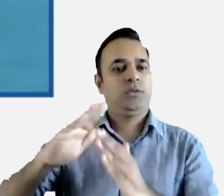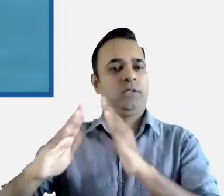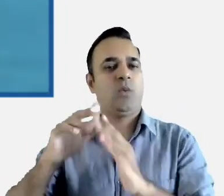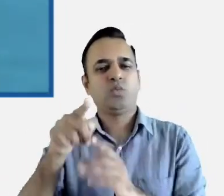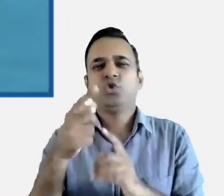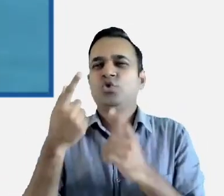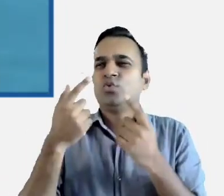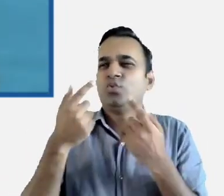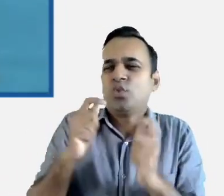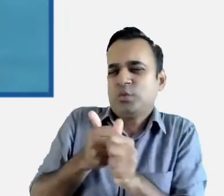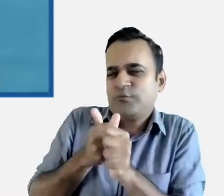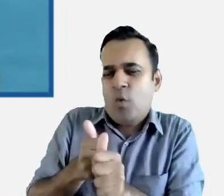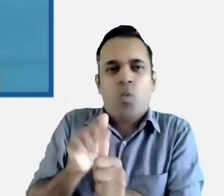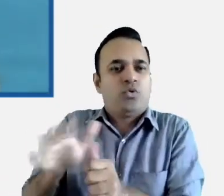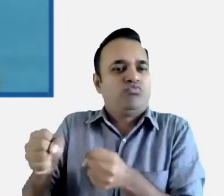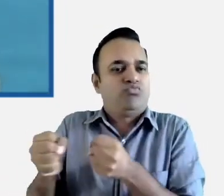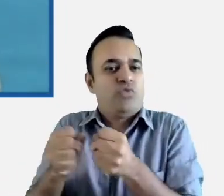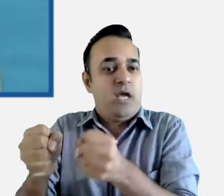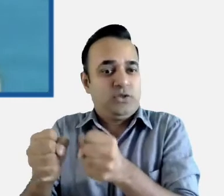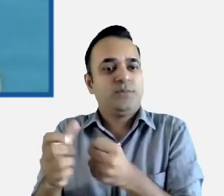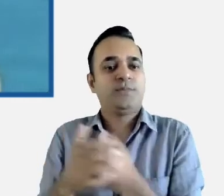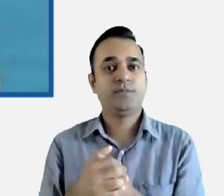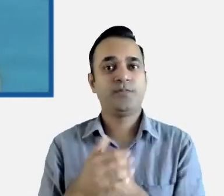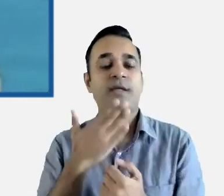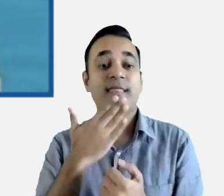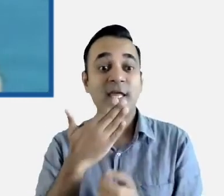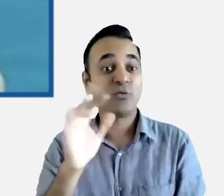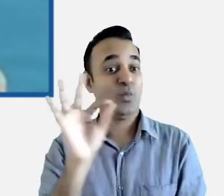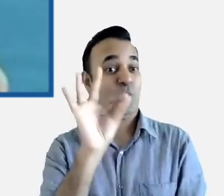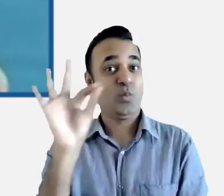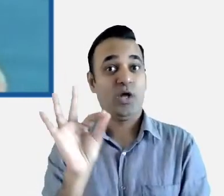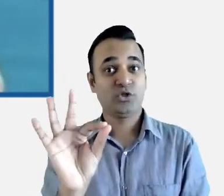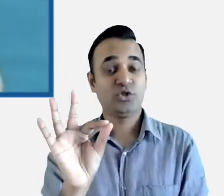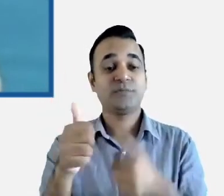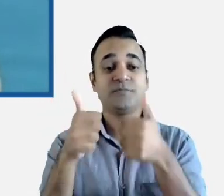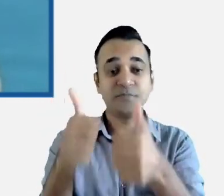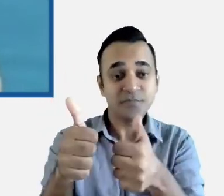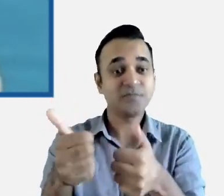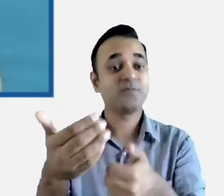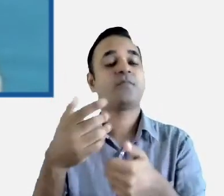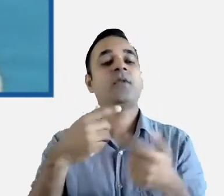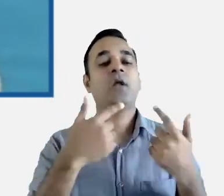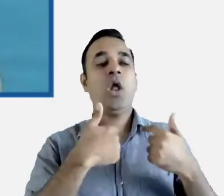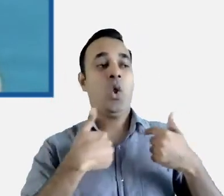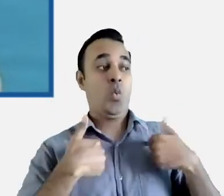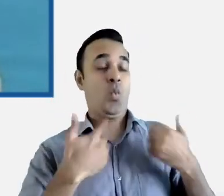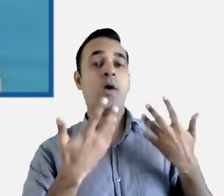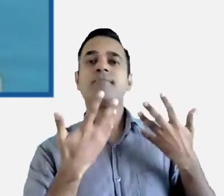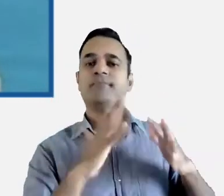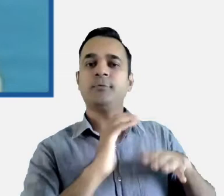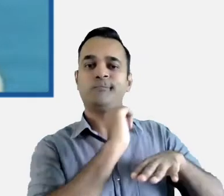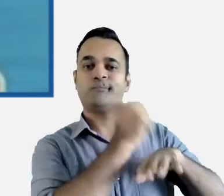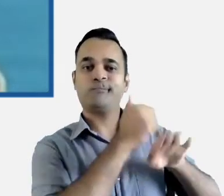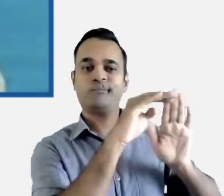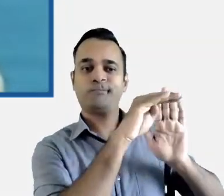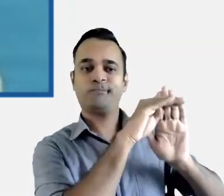We've just set out these principles based on, as I said, the literature review and engagement with the UK. I think what we